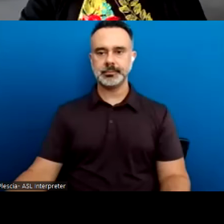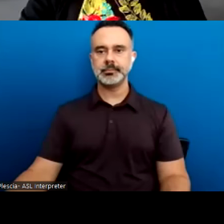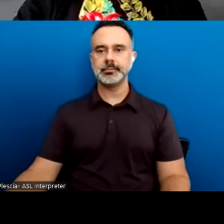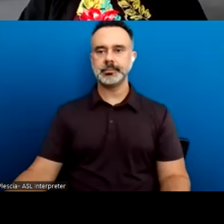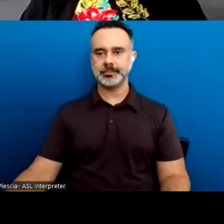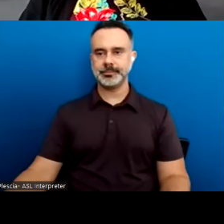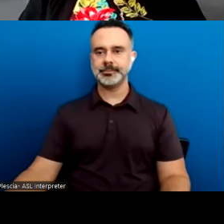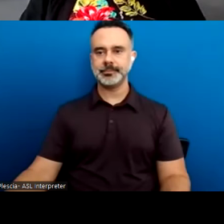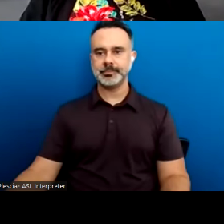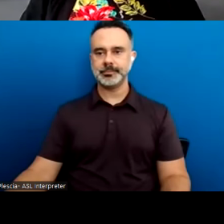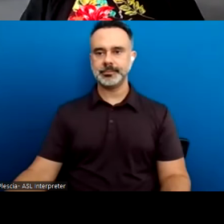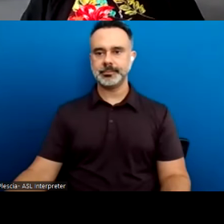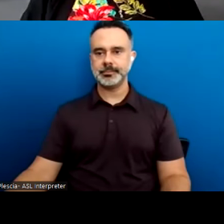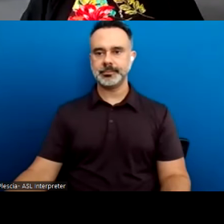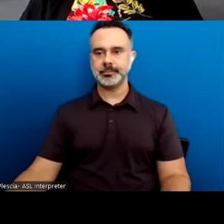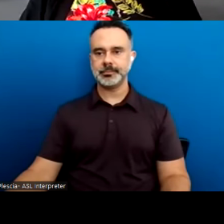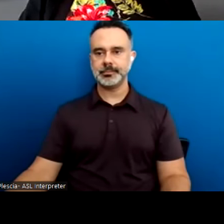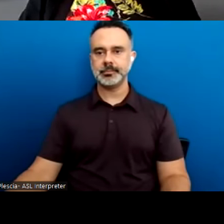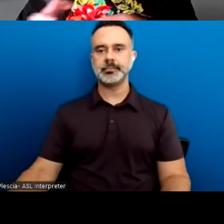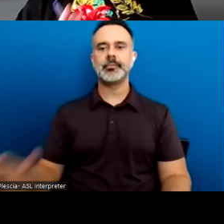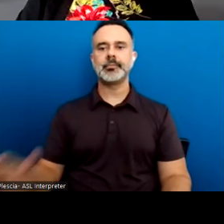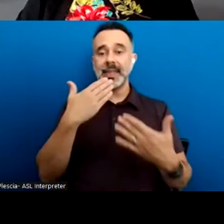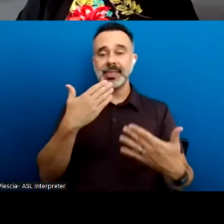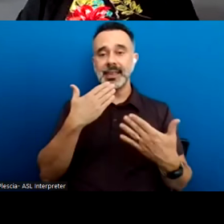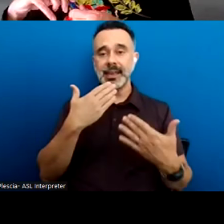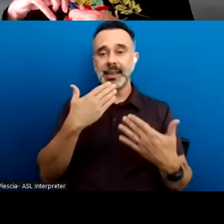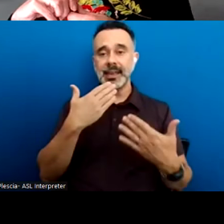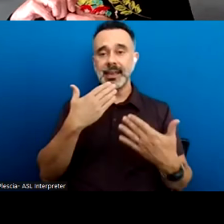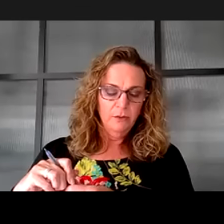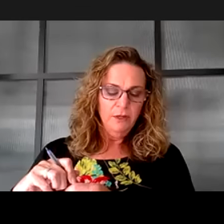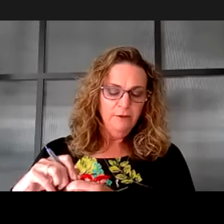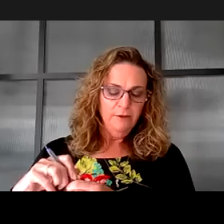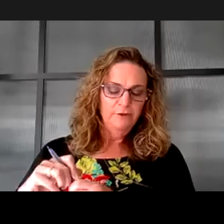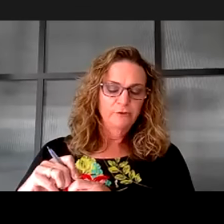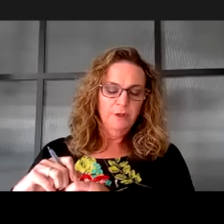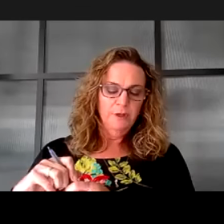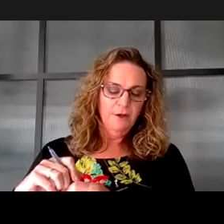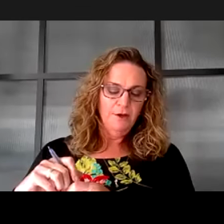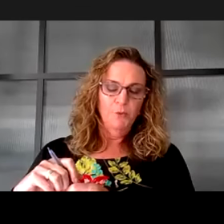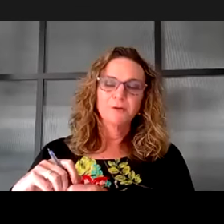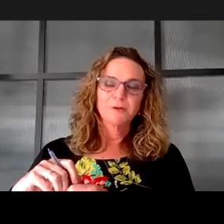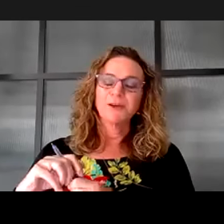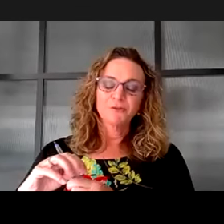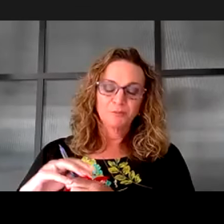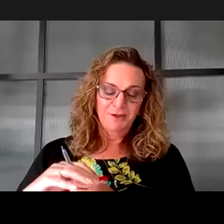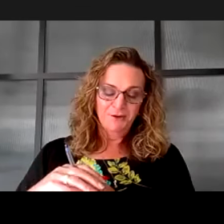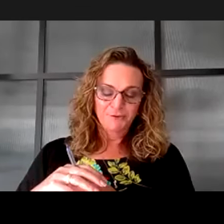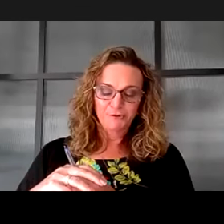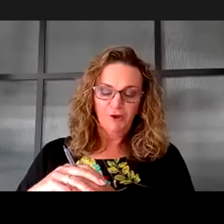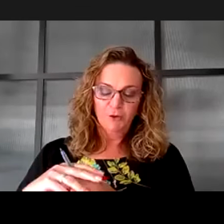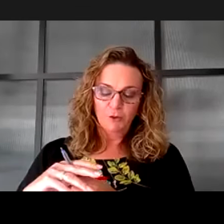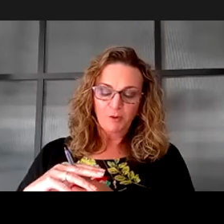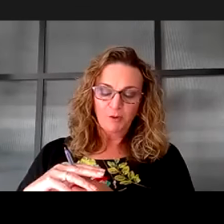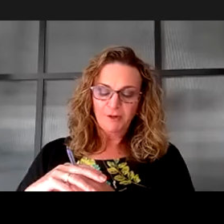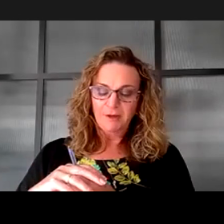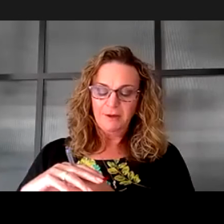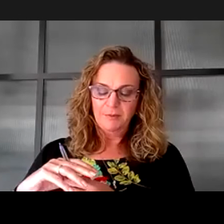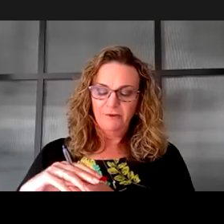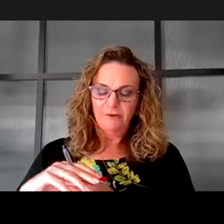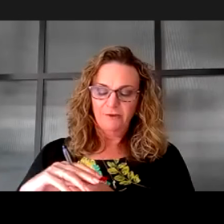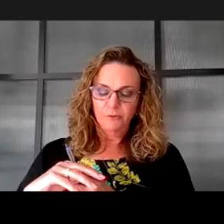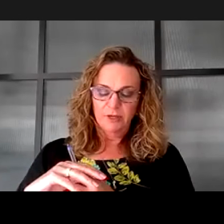Thank you very much, Takia. And next, we are going to watch a short video featuring one of our next speakers, Jaya